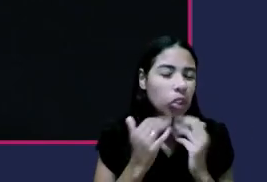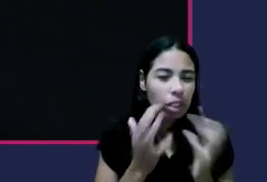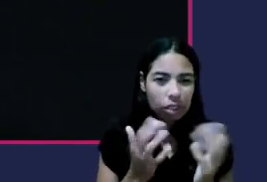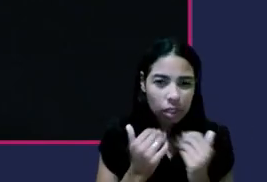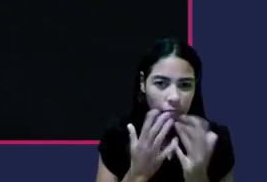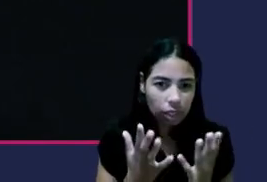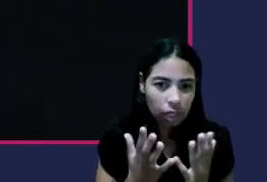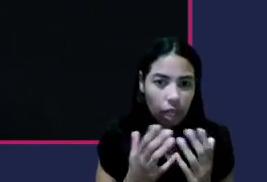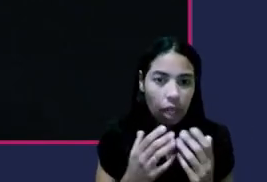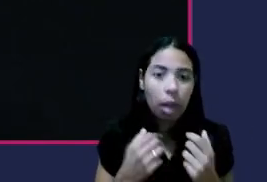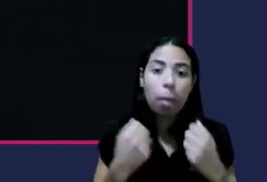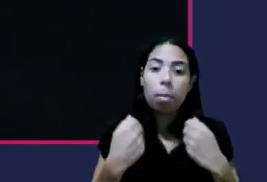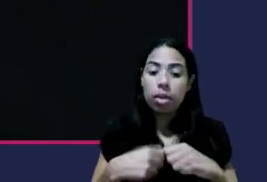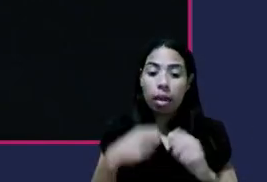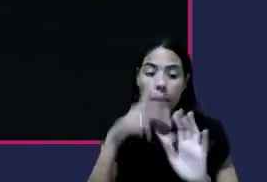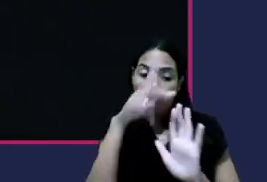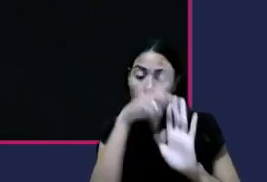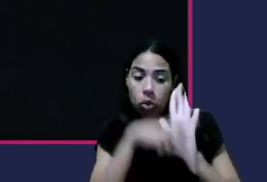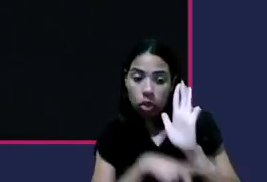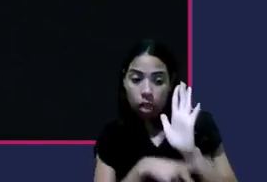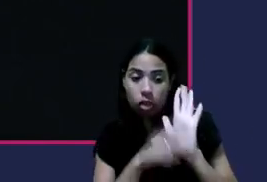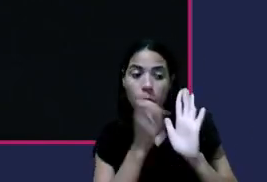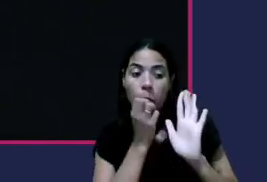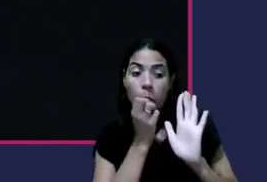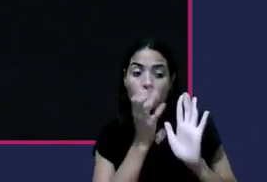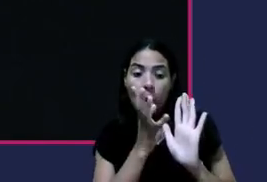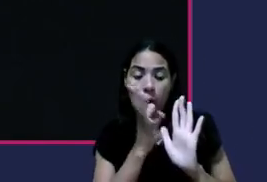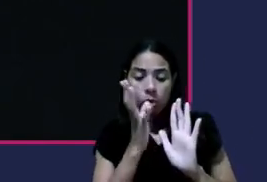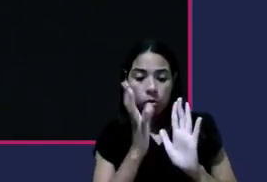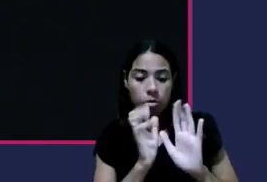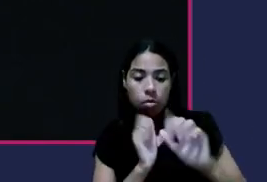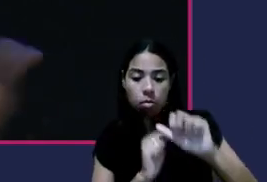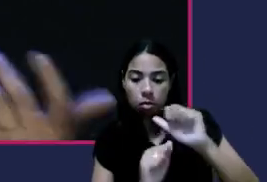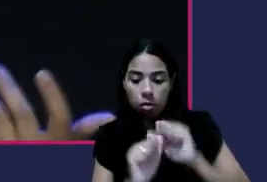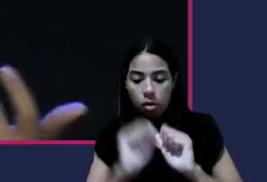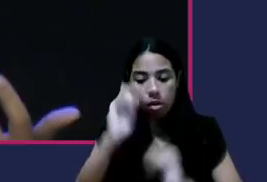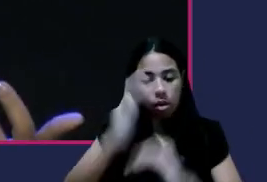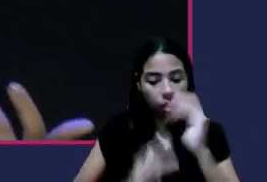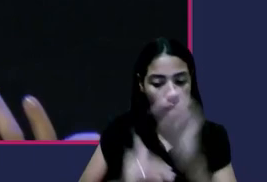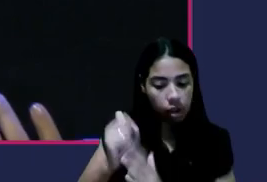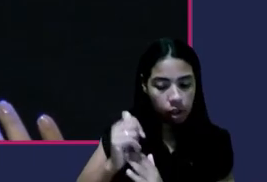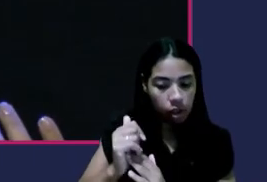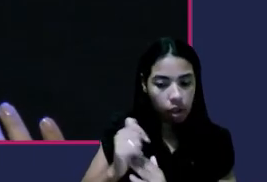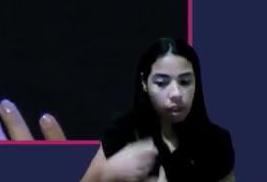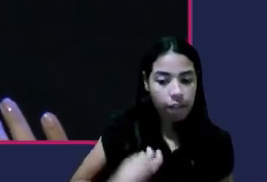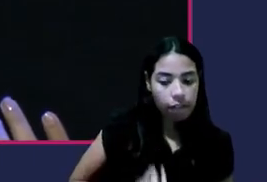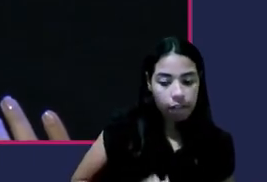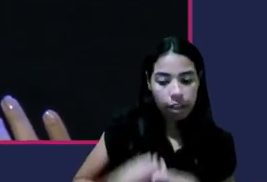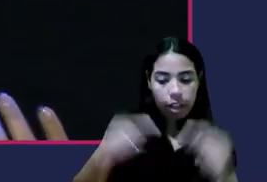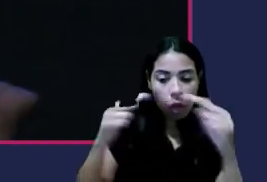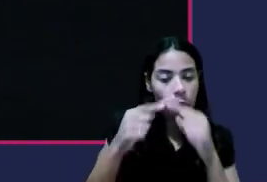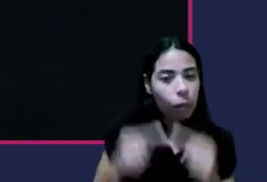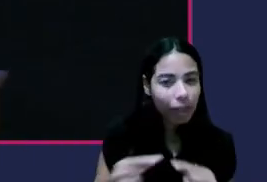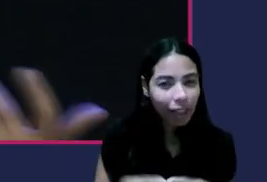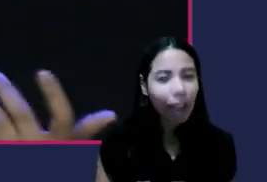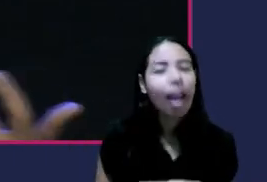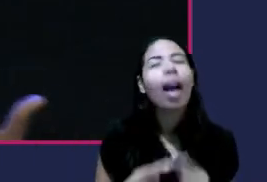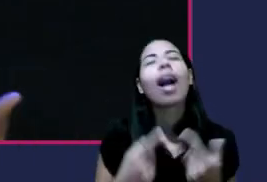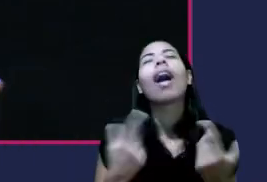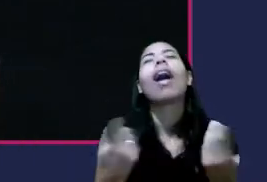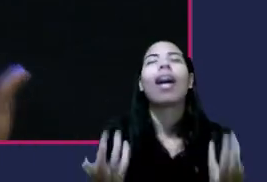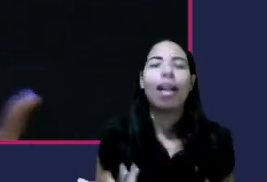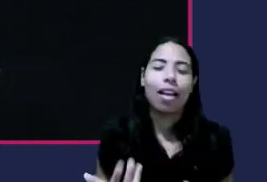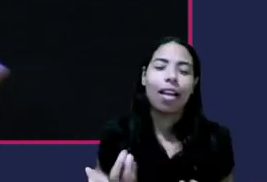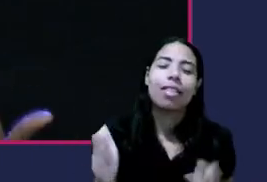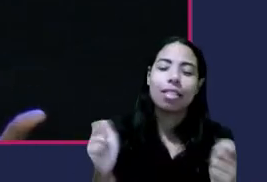Projects don't make a difference in people's lives. Implementation does. And that's why we're sitting at a